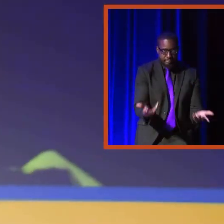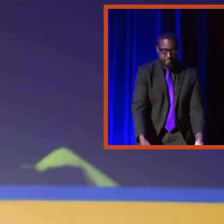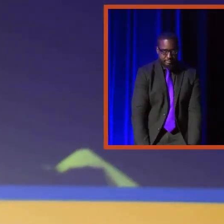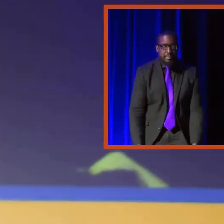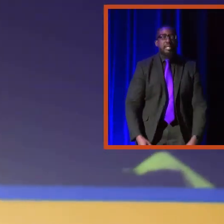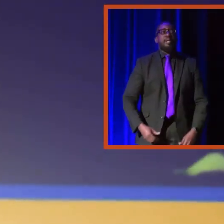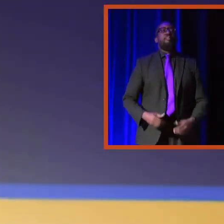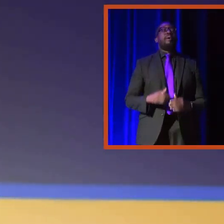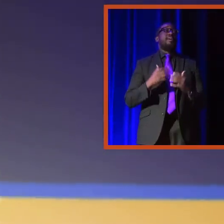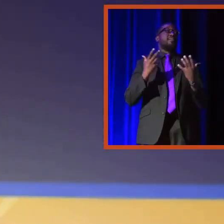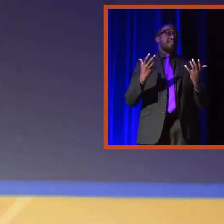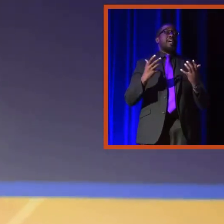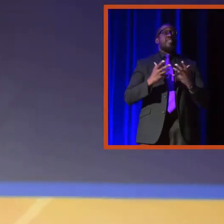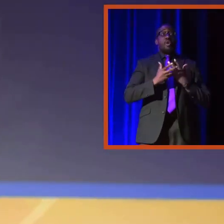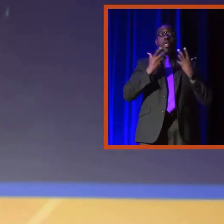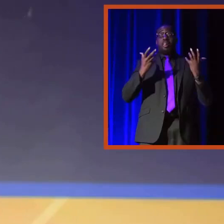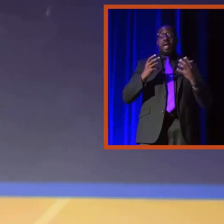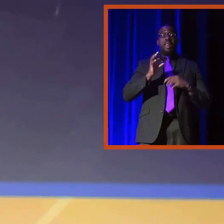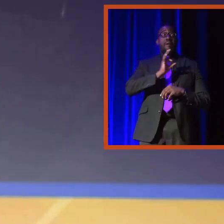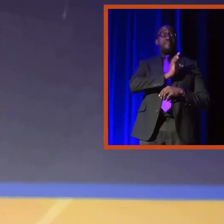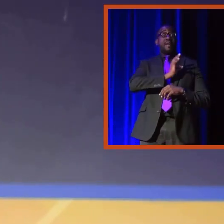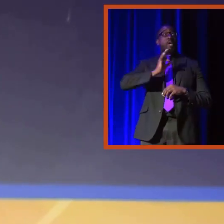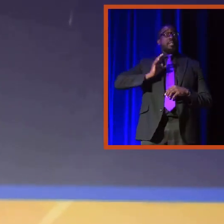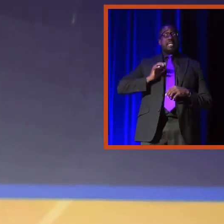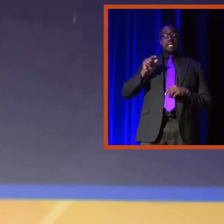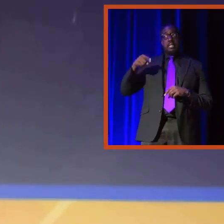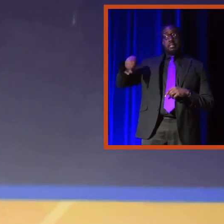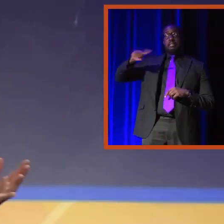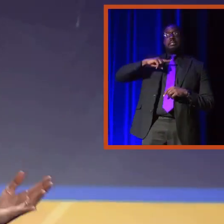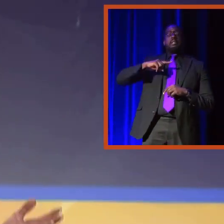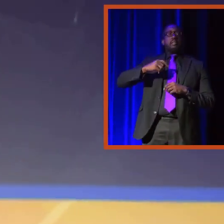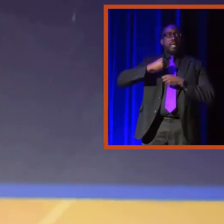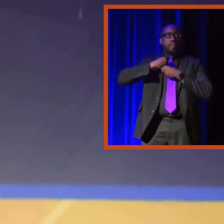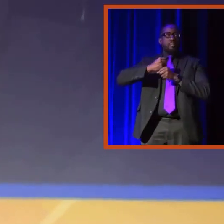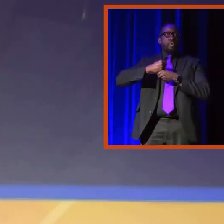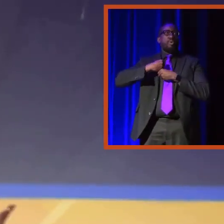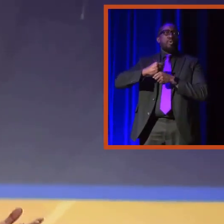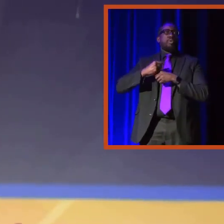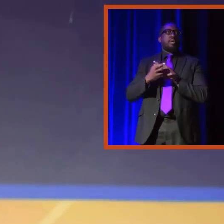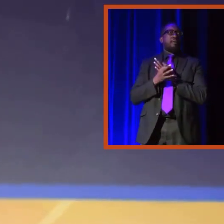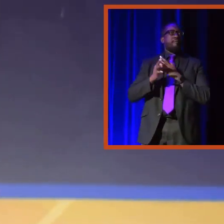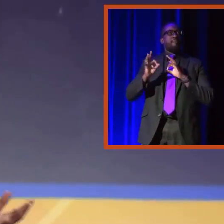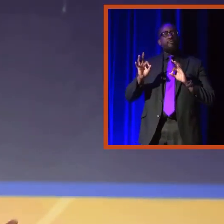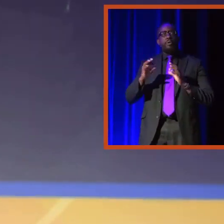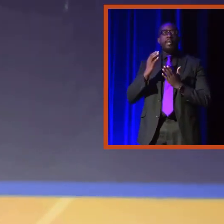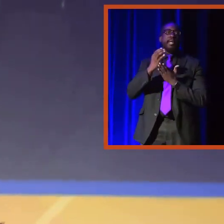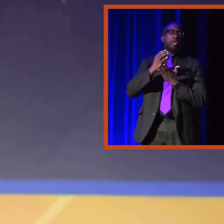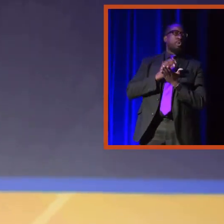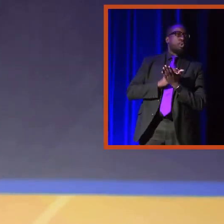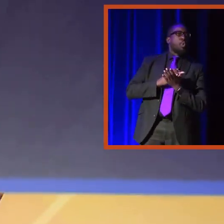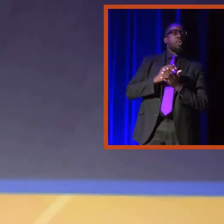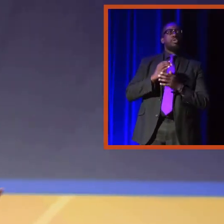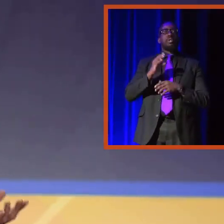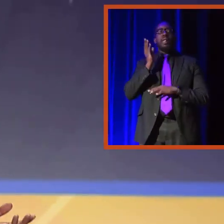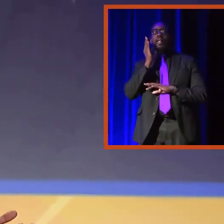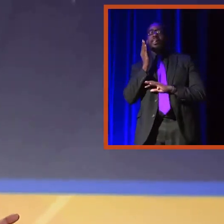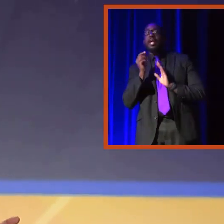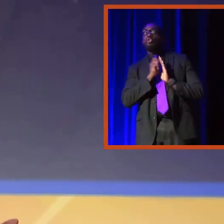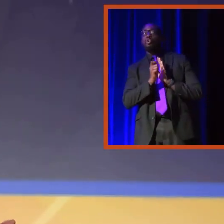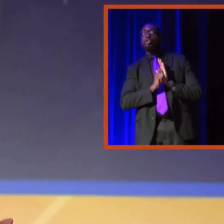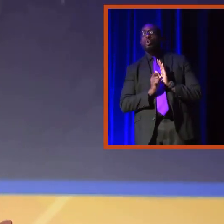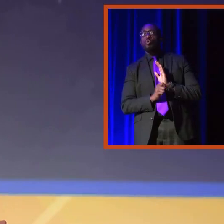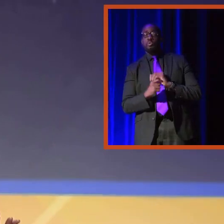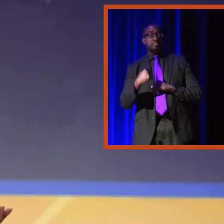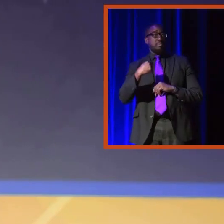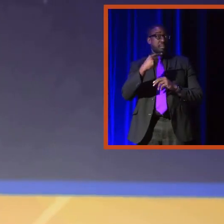are a number of faculty who are producing free, basically, lecture notes and courseworks. If you're interested, just email me, I